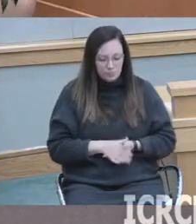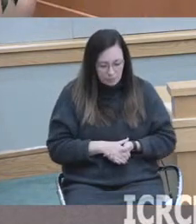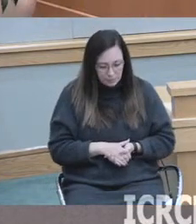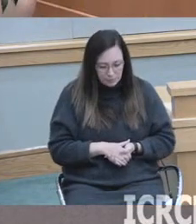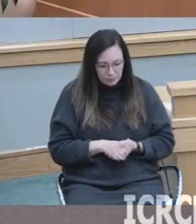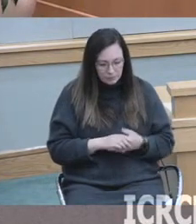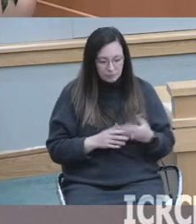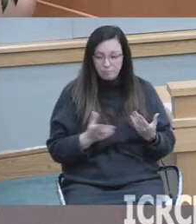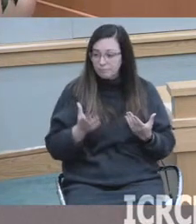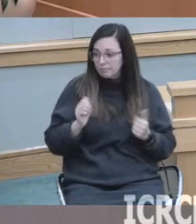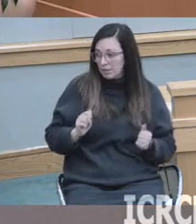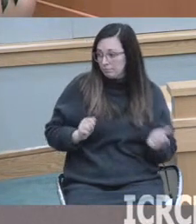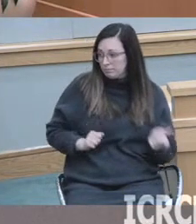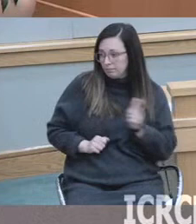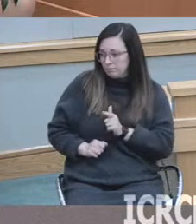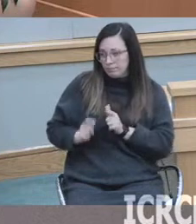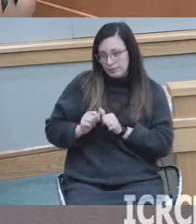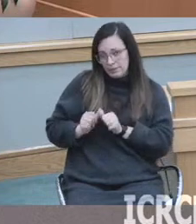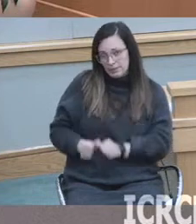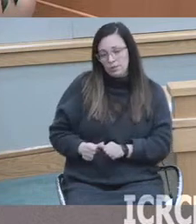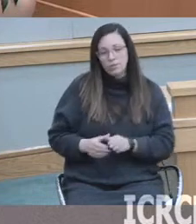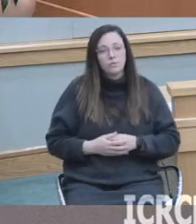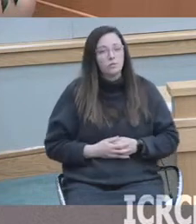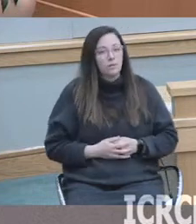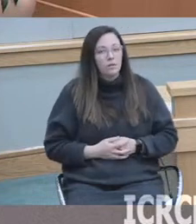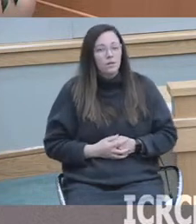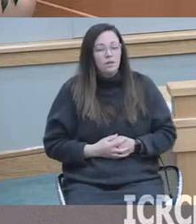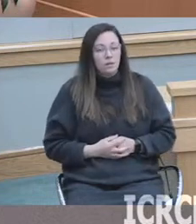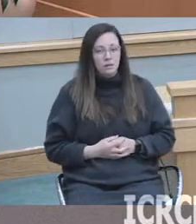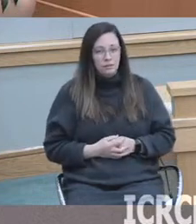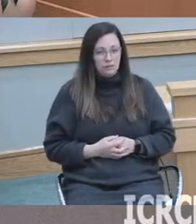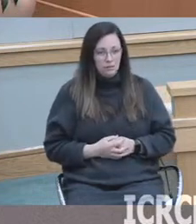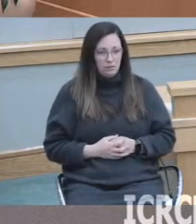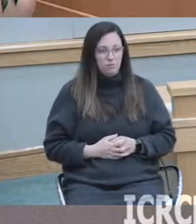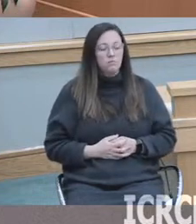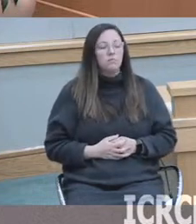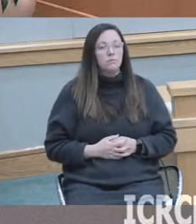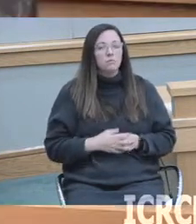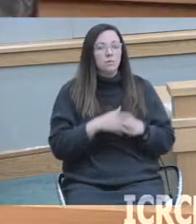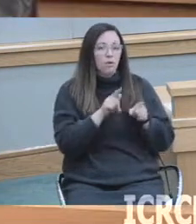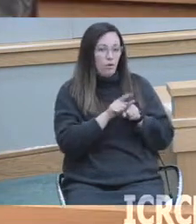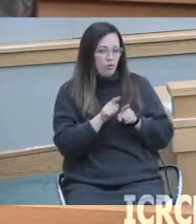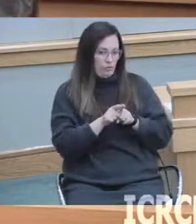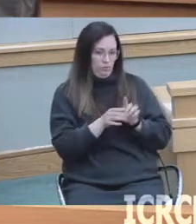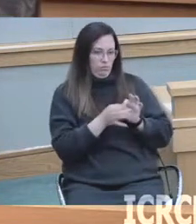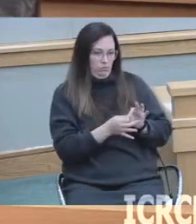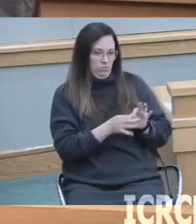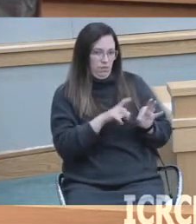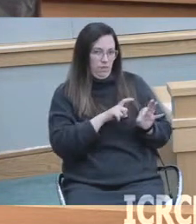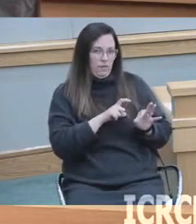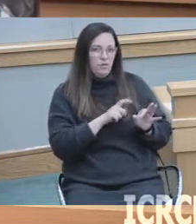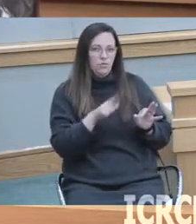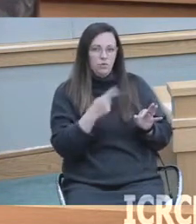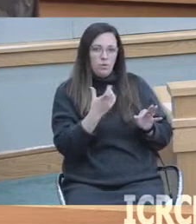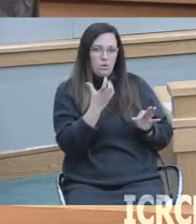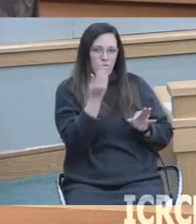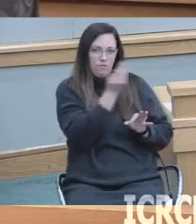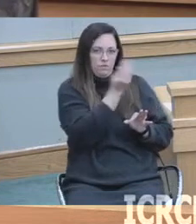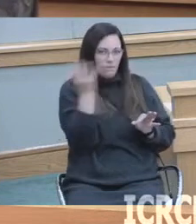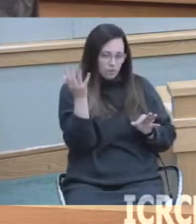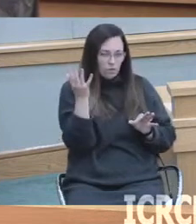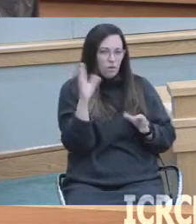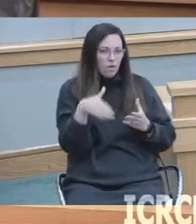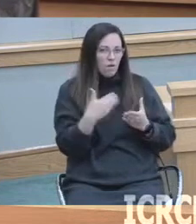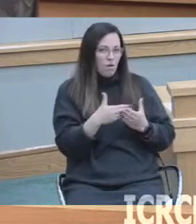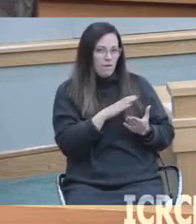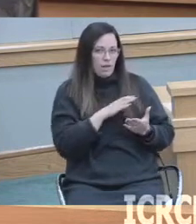You may continue. Thank you. Also on the police side, we just wanted to inform all